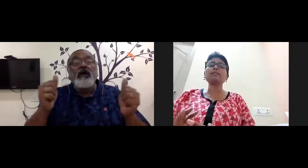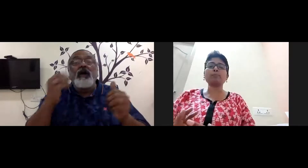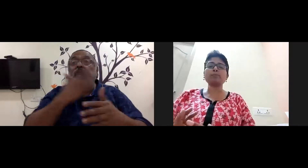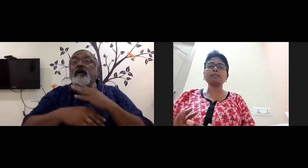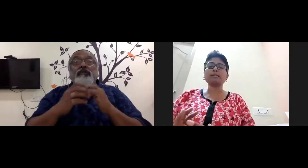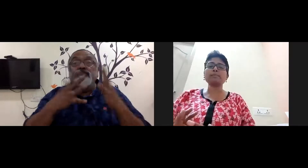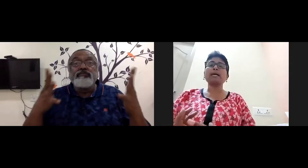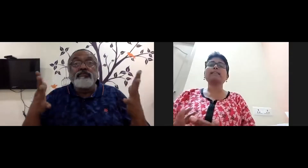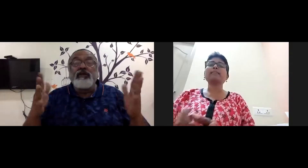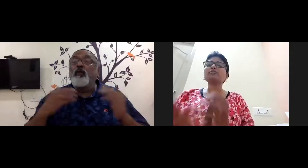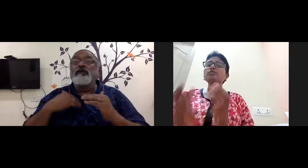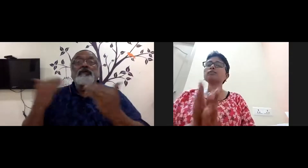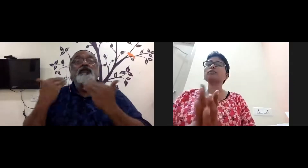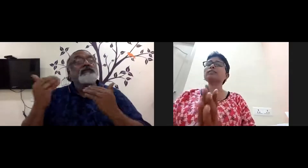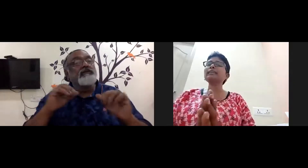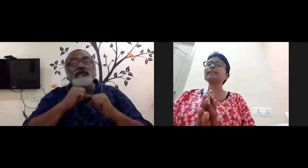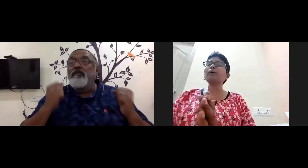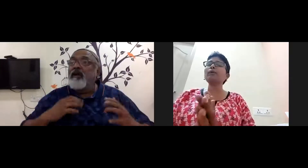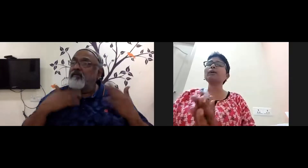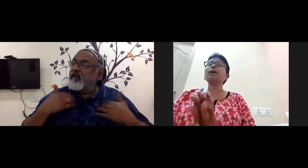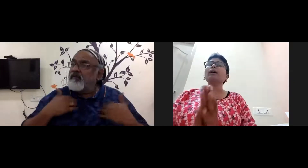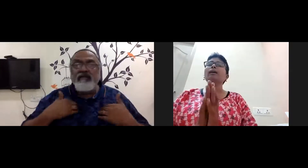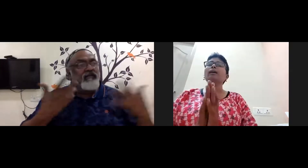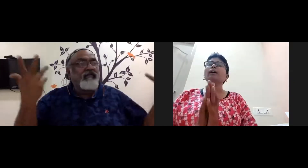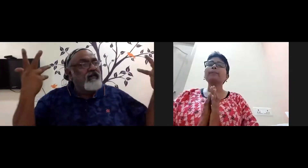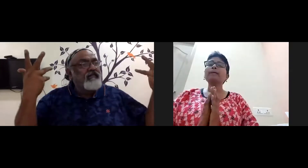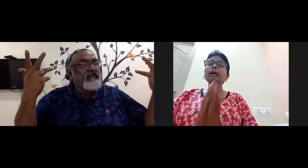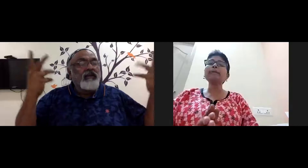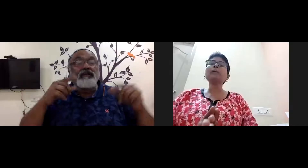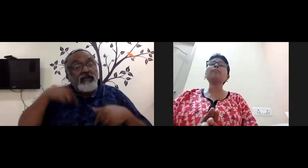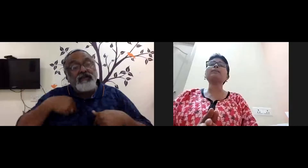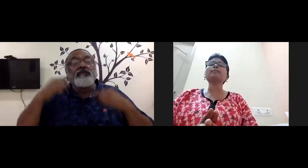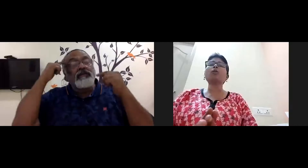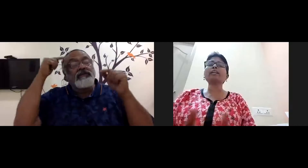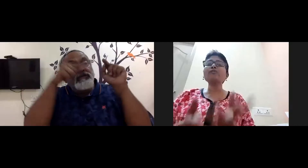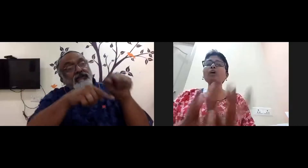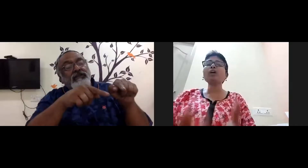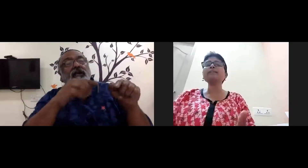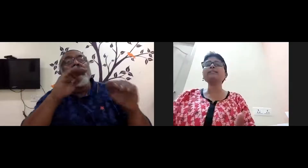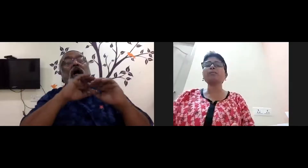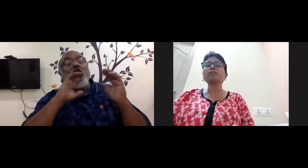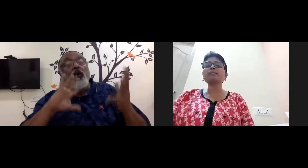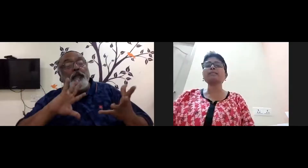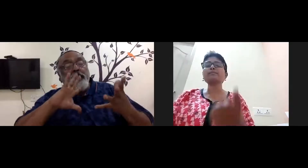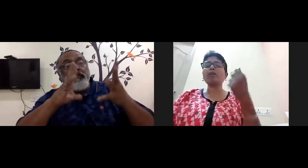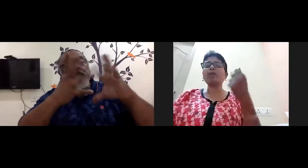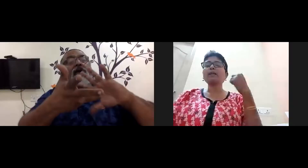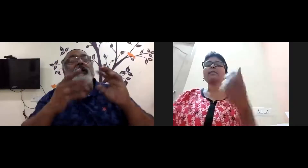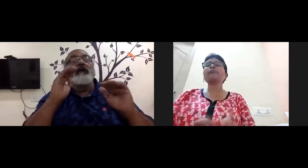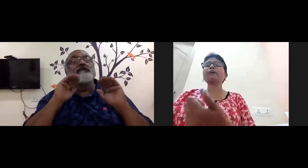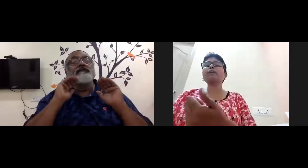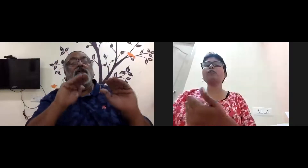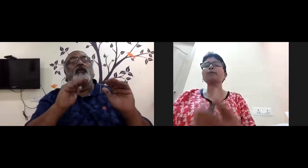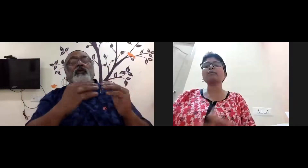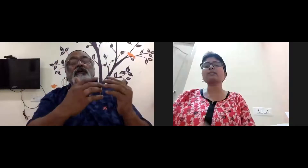using support systems, they should also think about coming up with or evolving support systems for